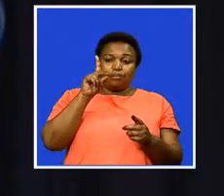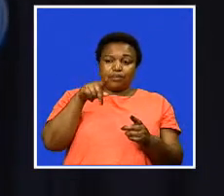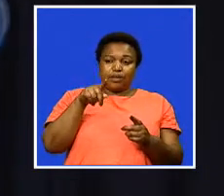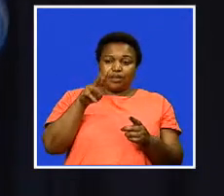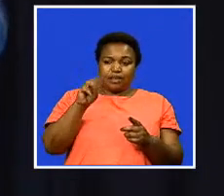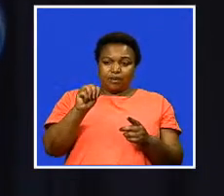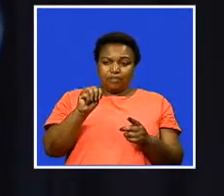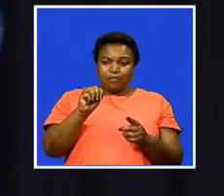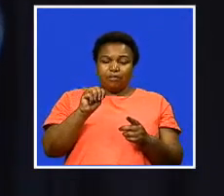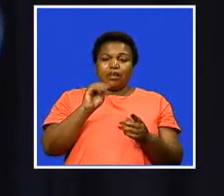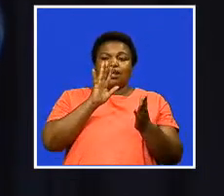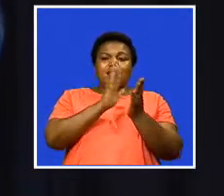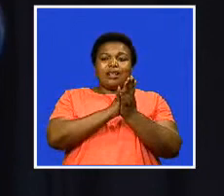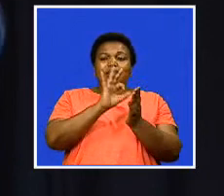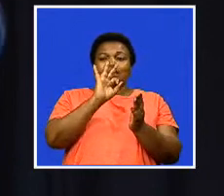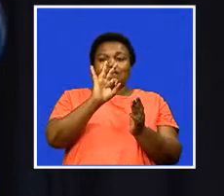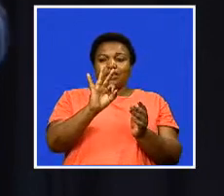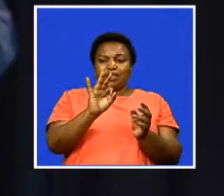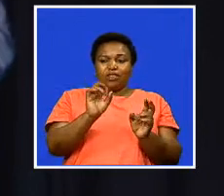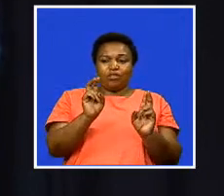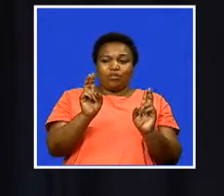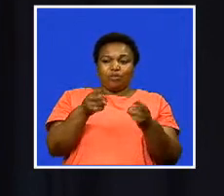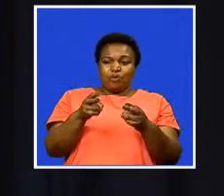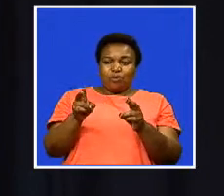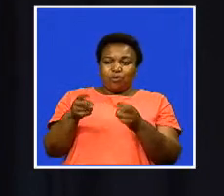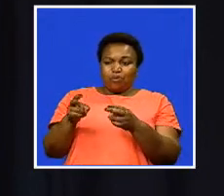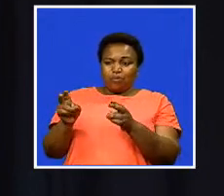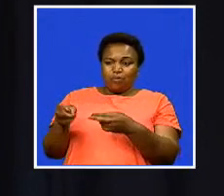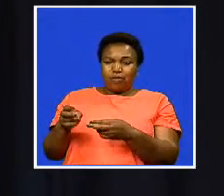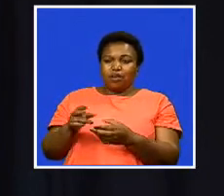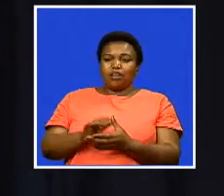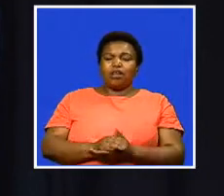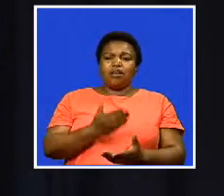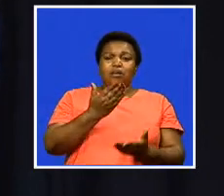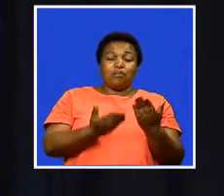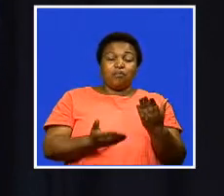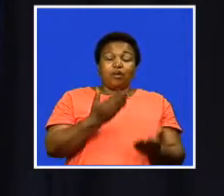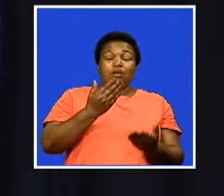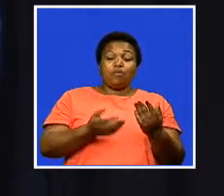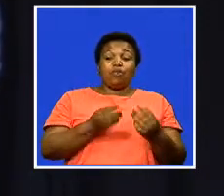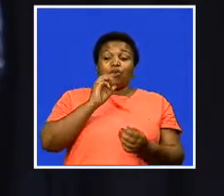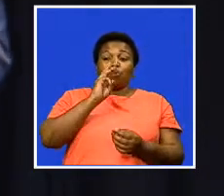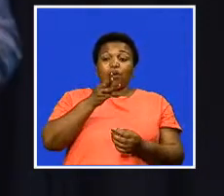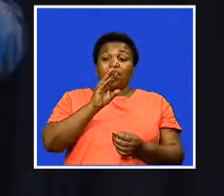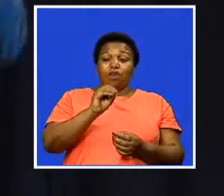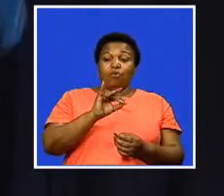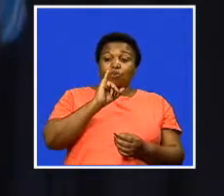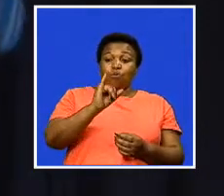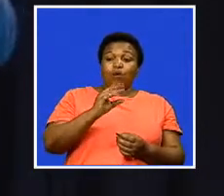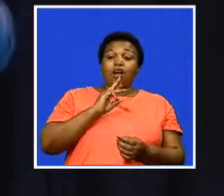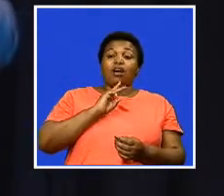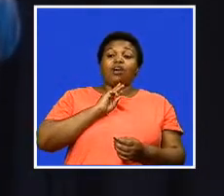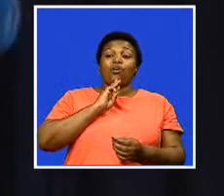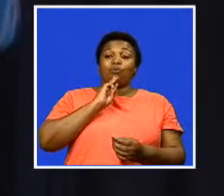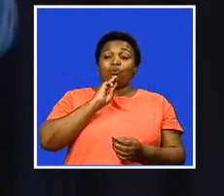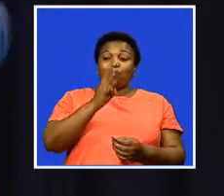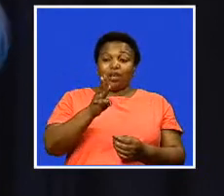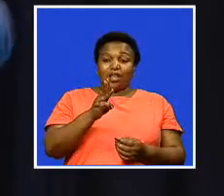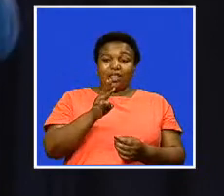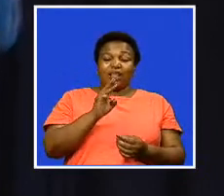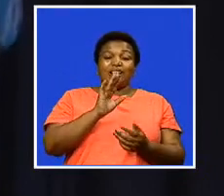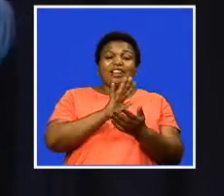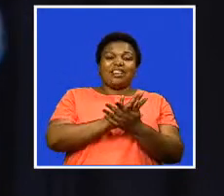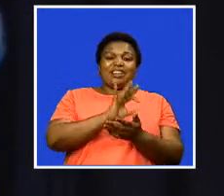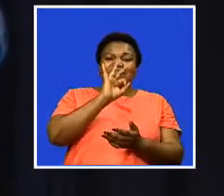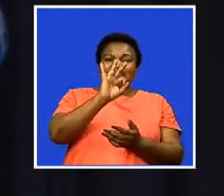lang 13 ngoba ungeva sesikhuluma livi libe linye sithi akwentwe nje una 13